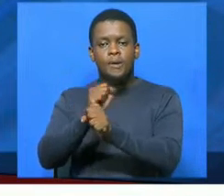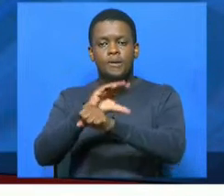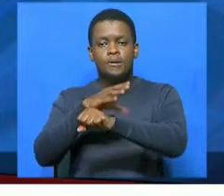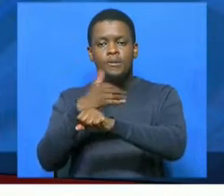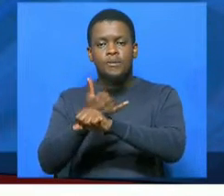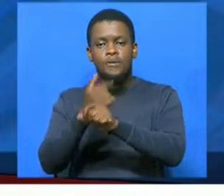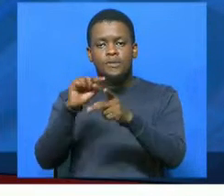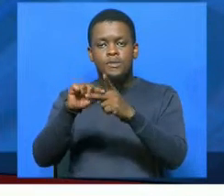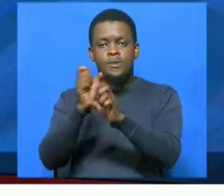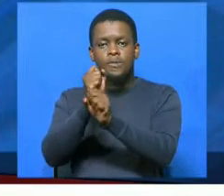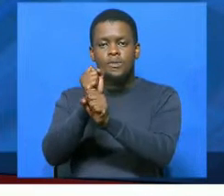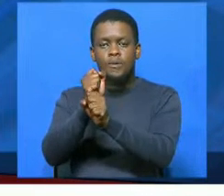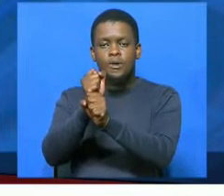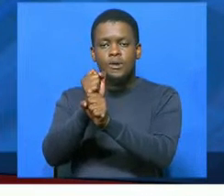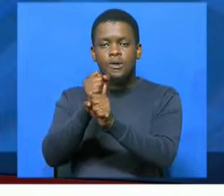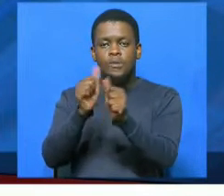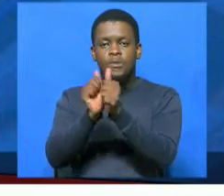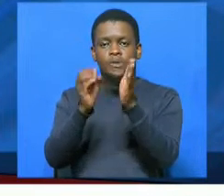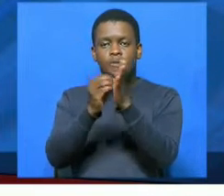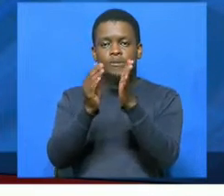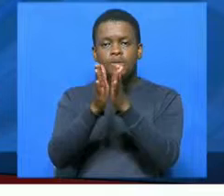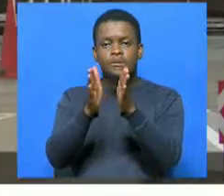and secured investors.